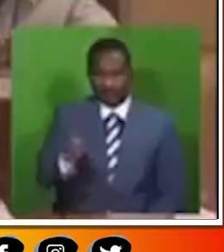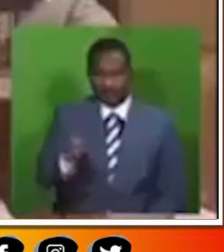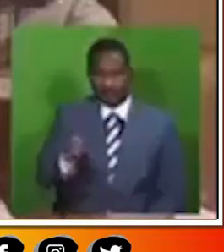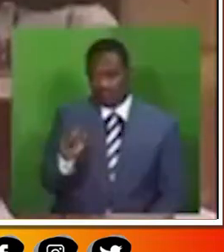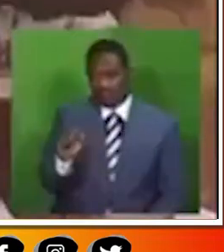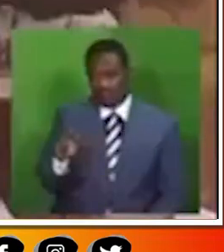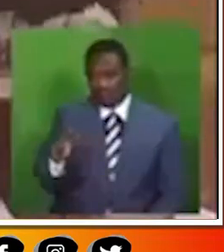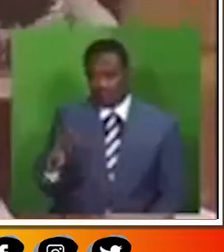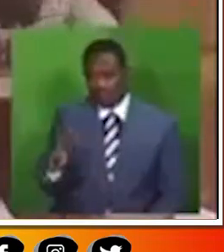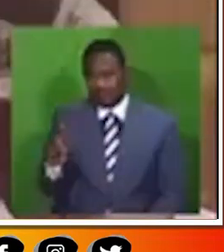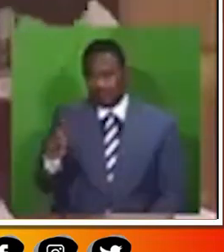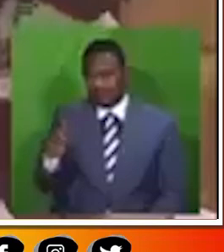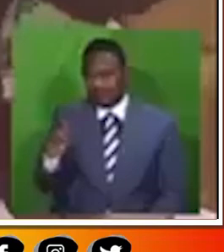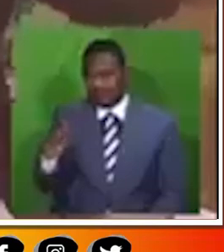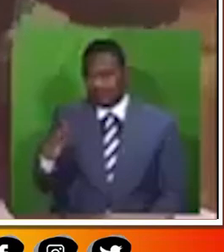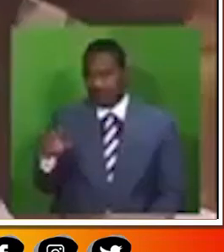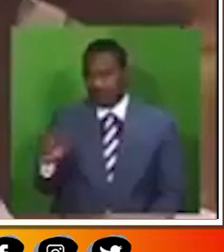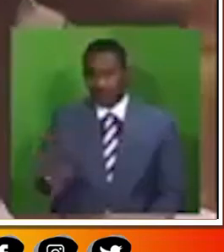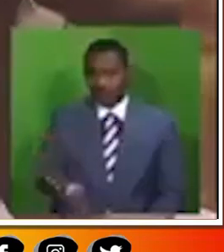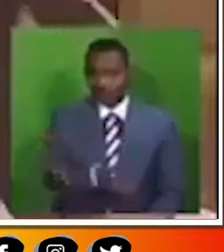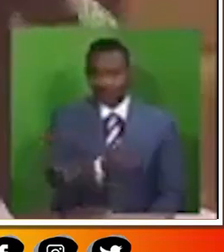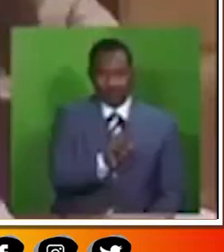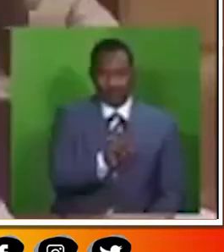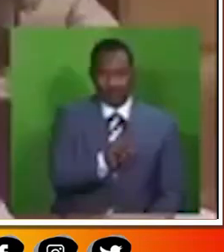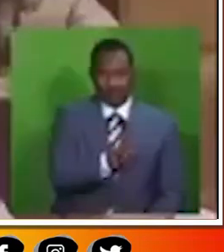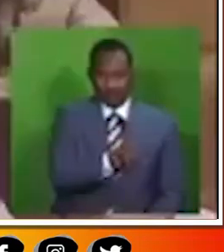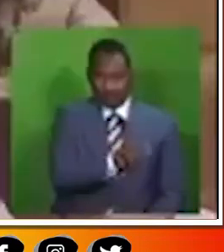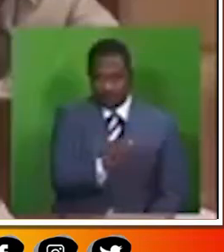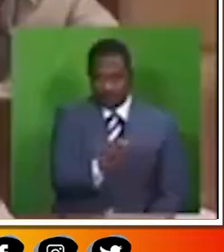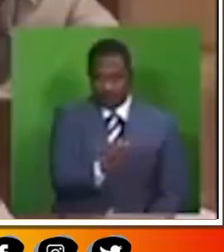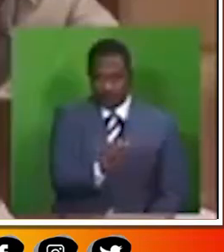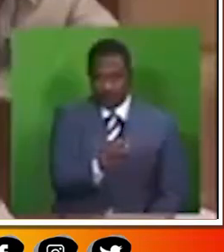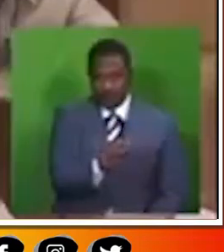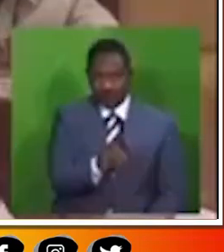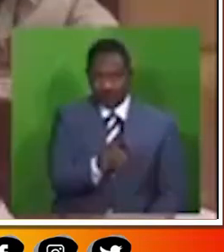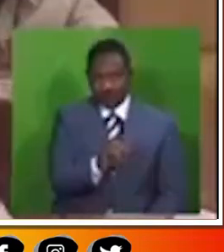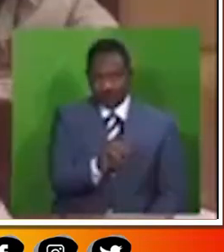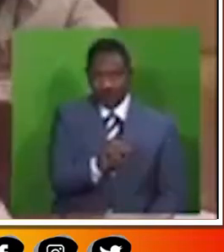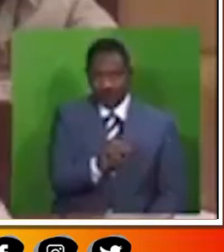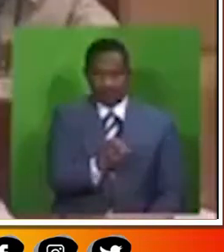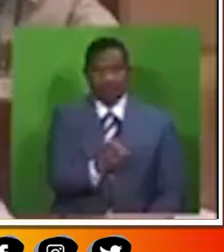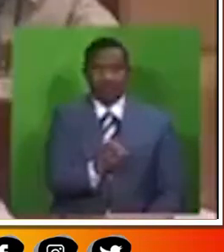Edward Bowers, yes. The future Sewa Gonis. So which one should I withdraw? The latter. Which one?